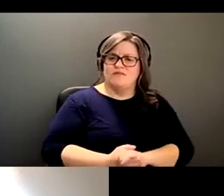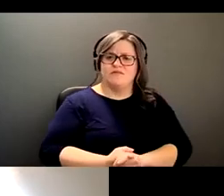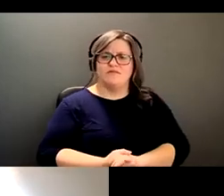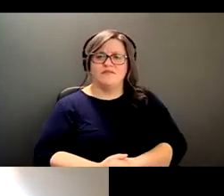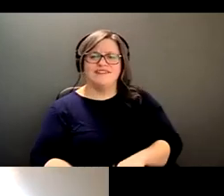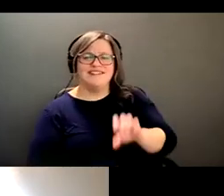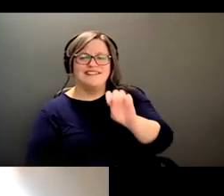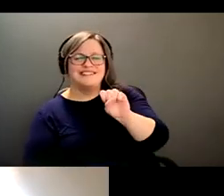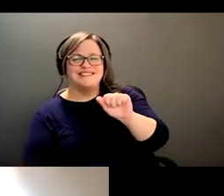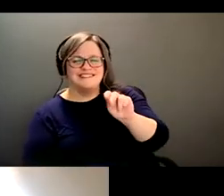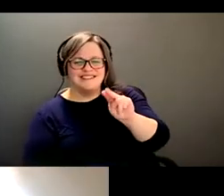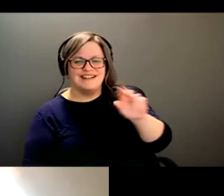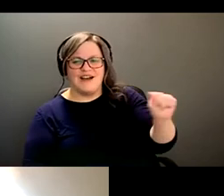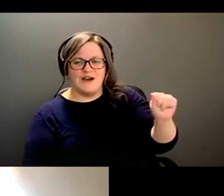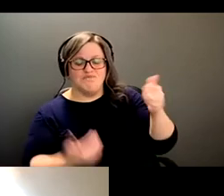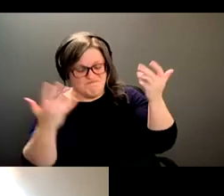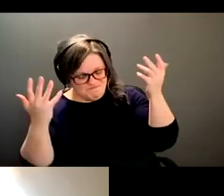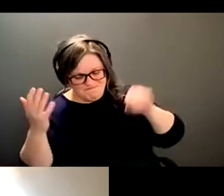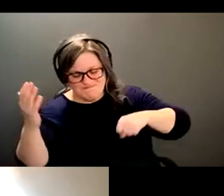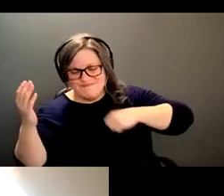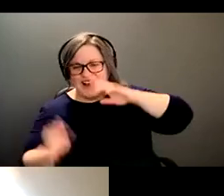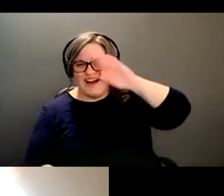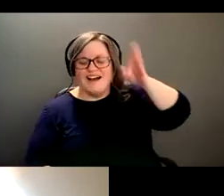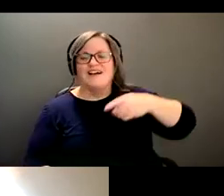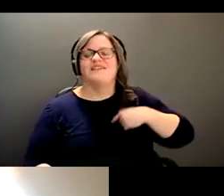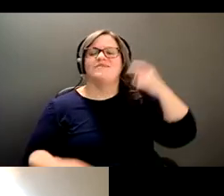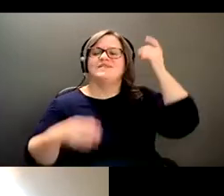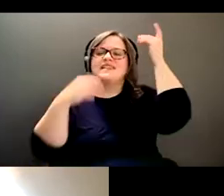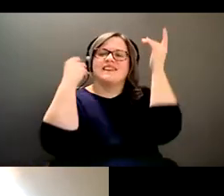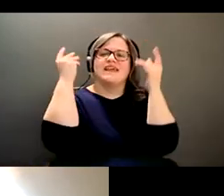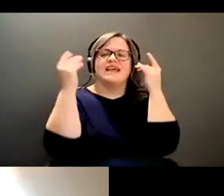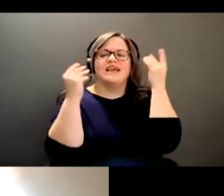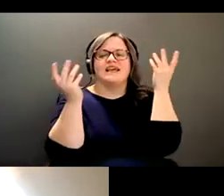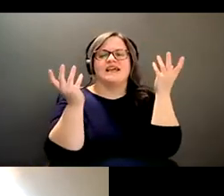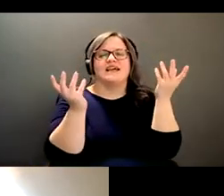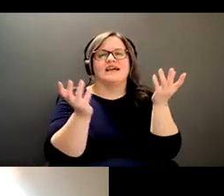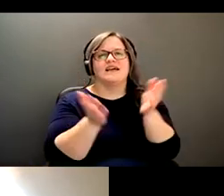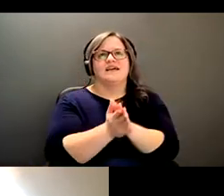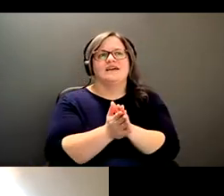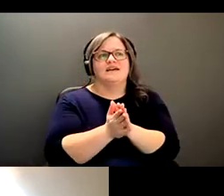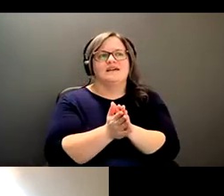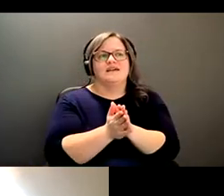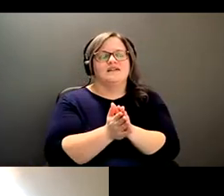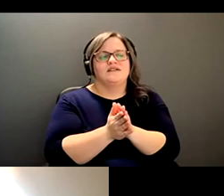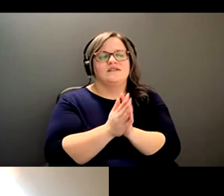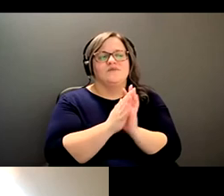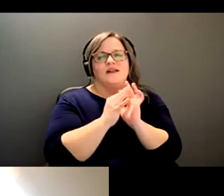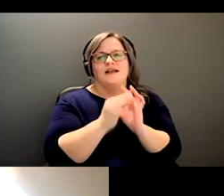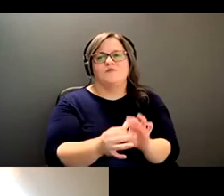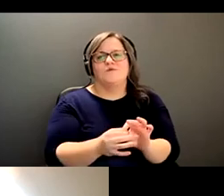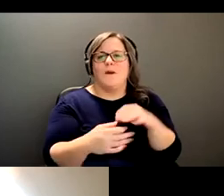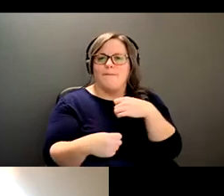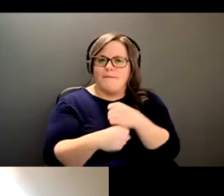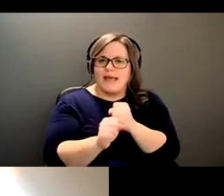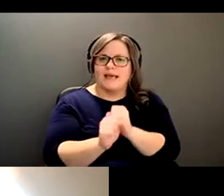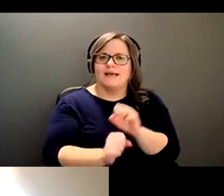Yes, hi. Yeah, I guess I was just thinking, like, it's something I think about a lot in the capacity of making space.